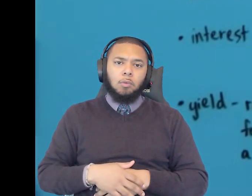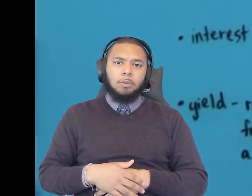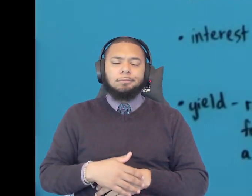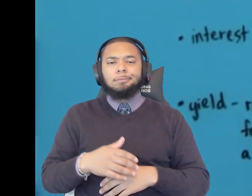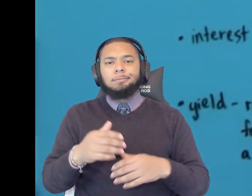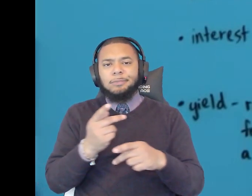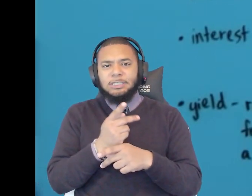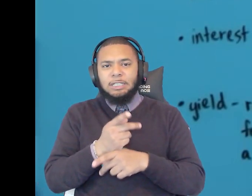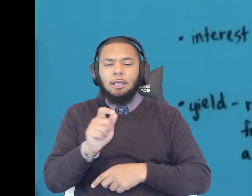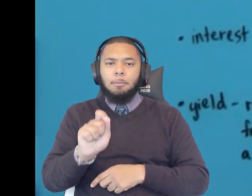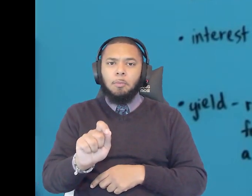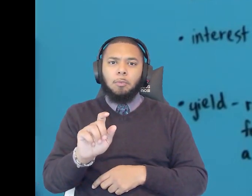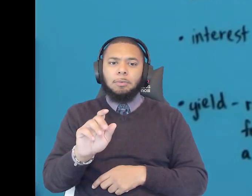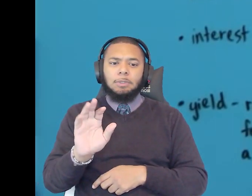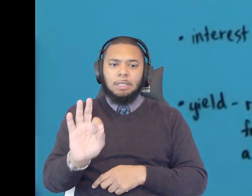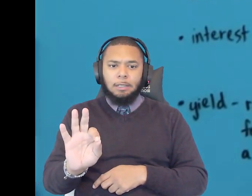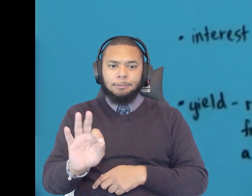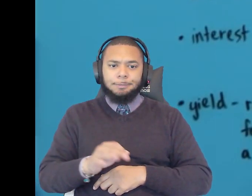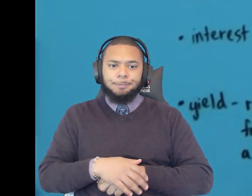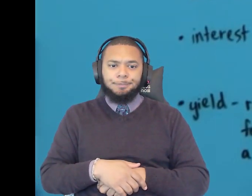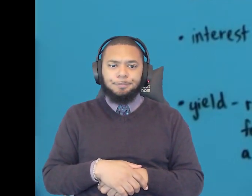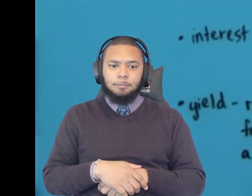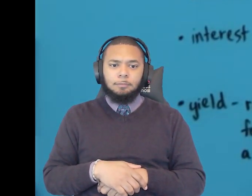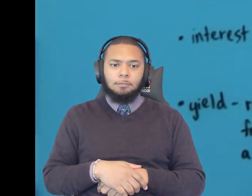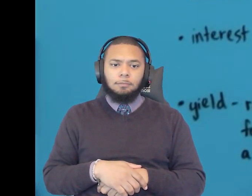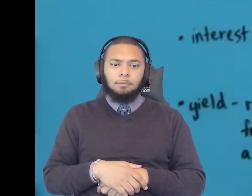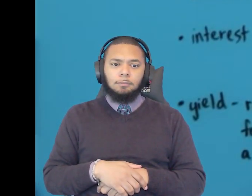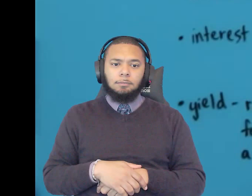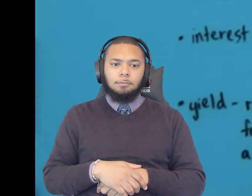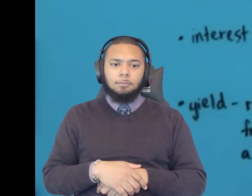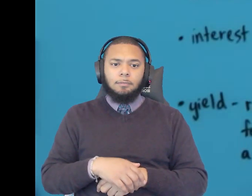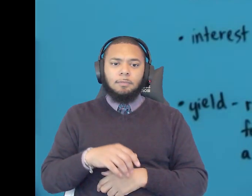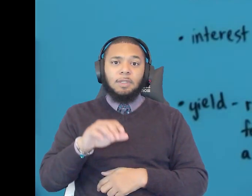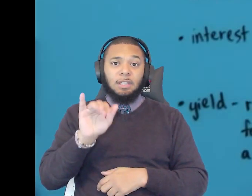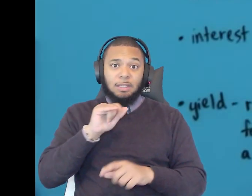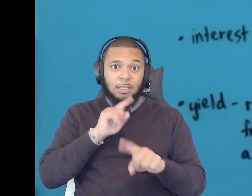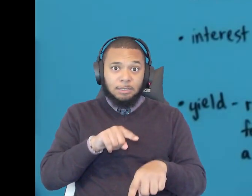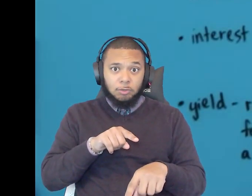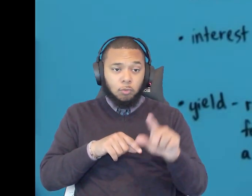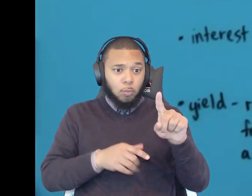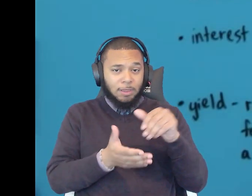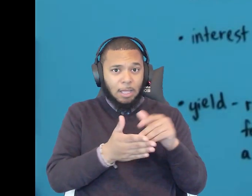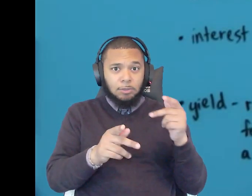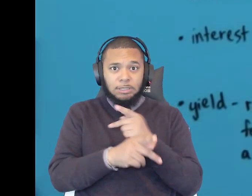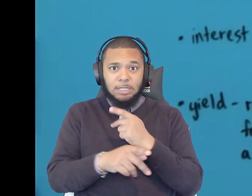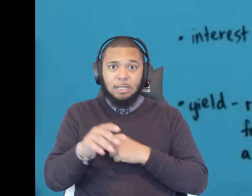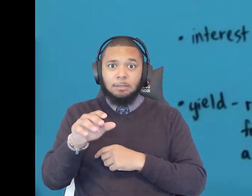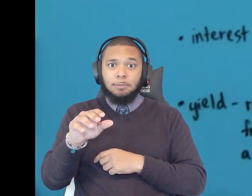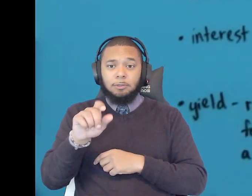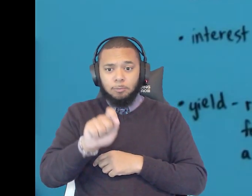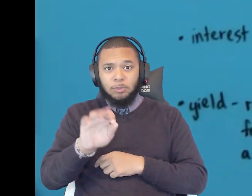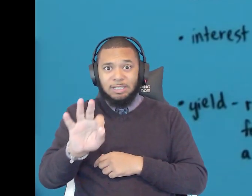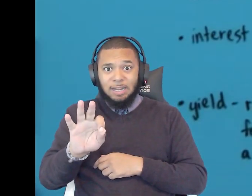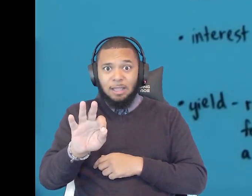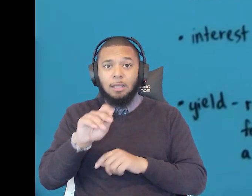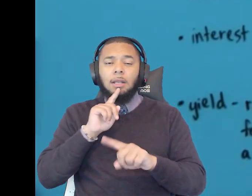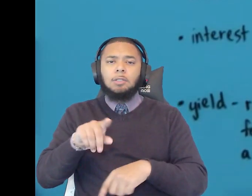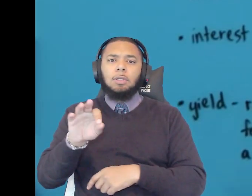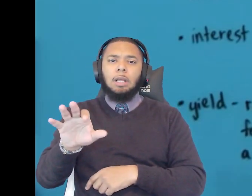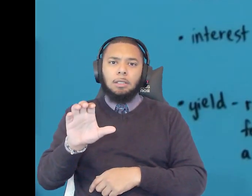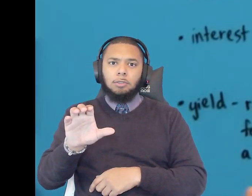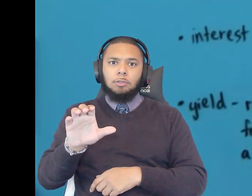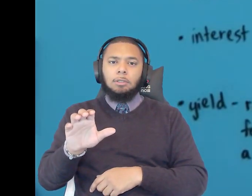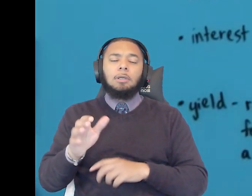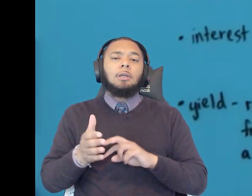All right, so 1,000 times 9/10 is 900. So what's really interesting is you got a pretty good deal on this